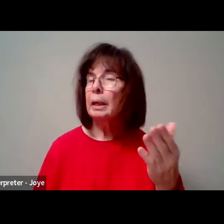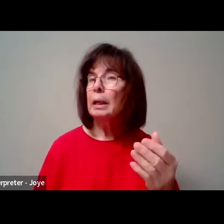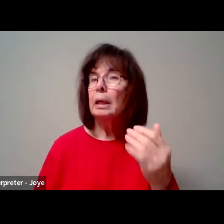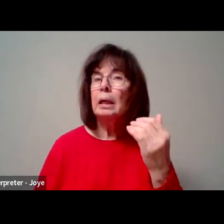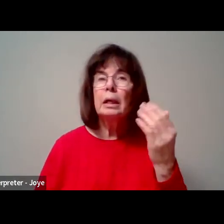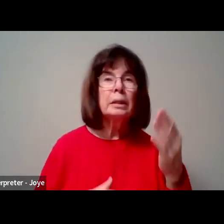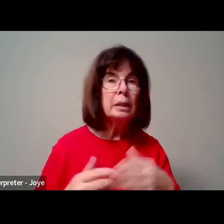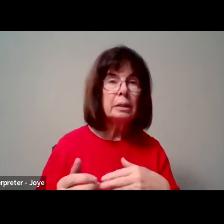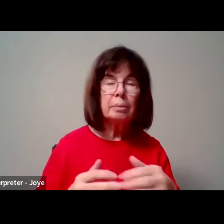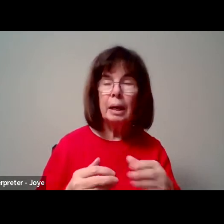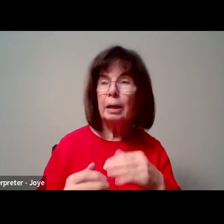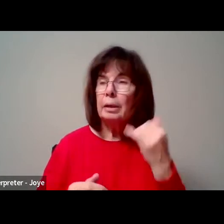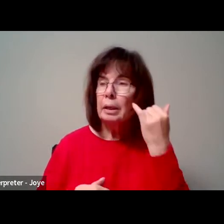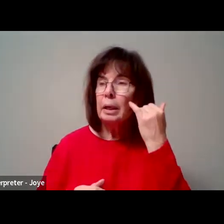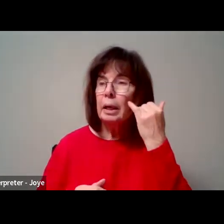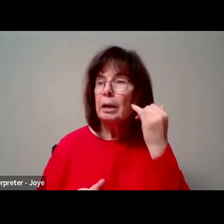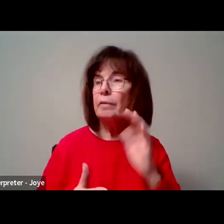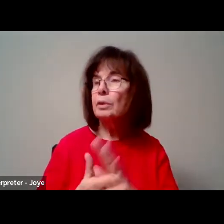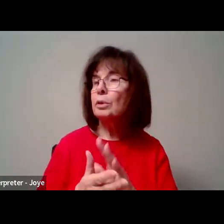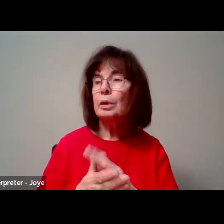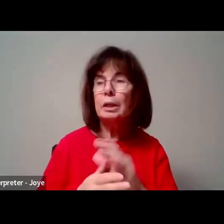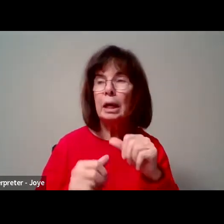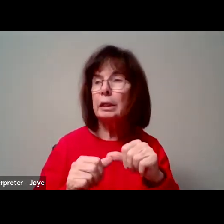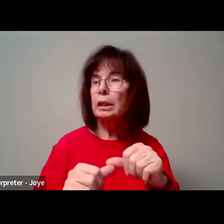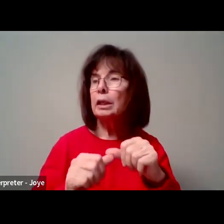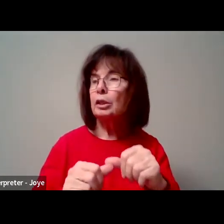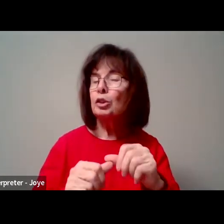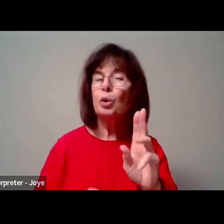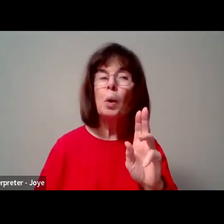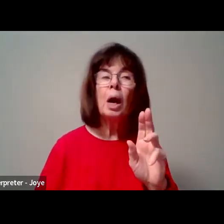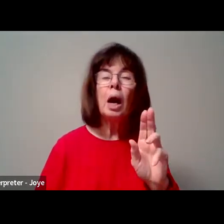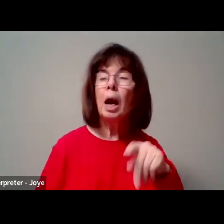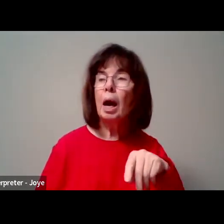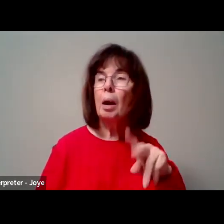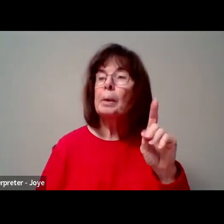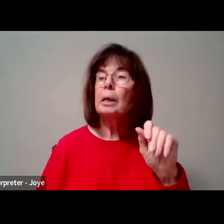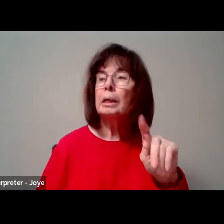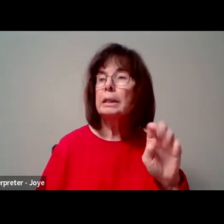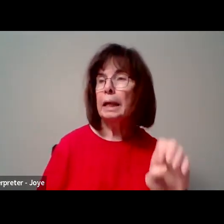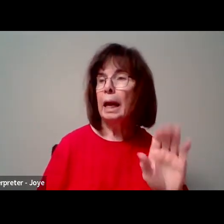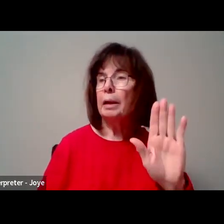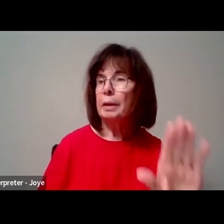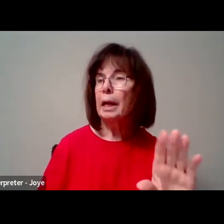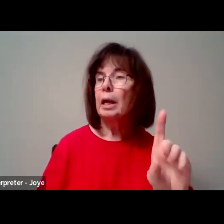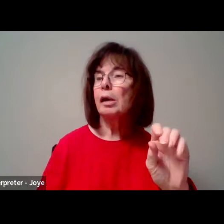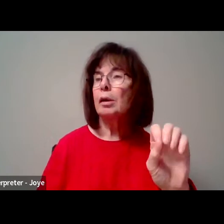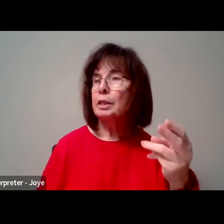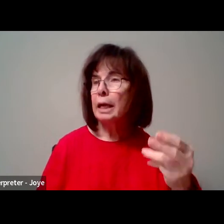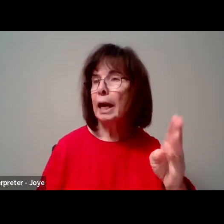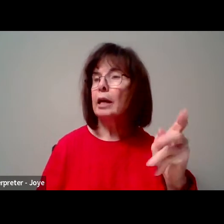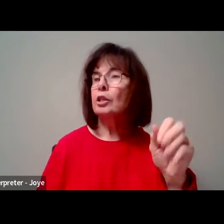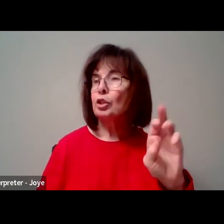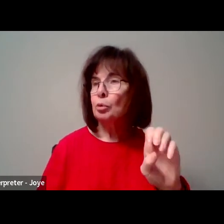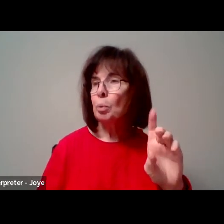not continuing to update their dashboard, what we do know is that as the community